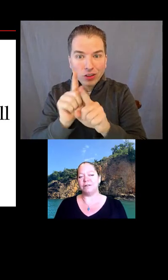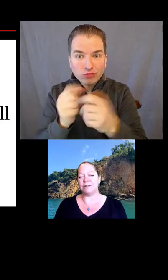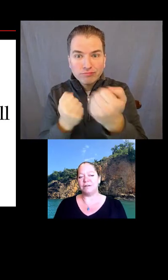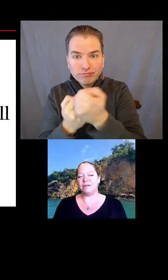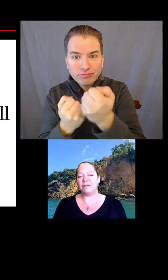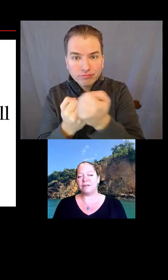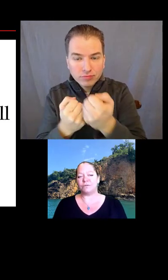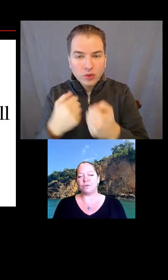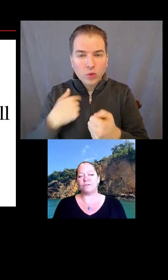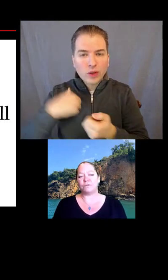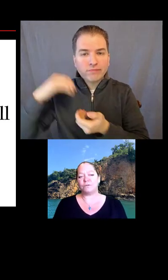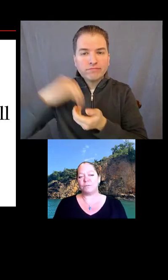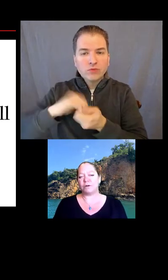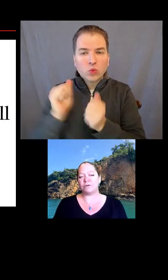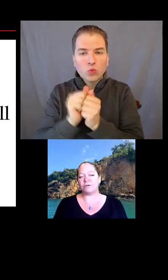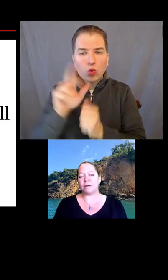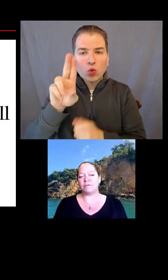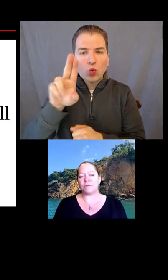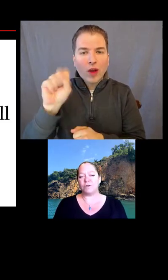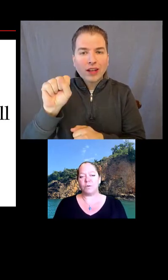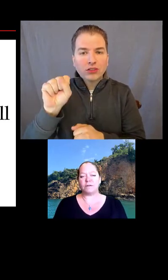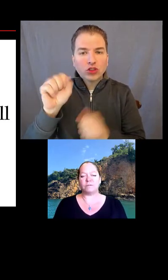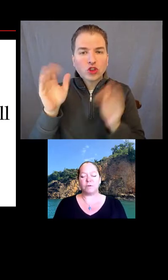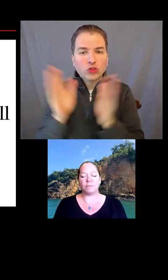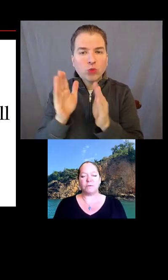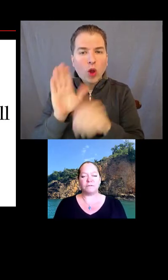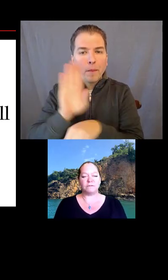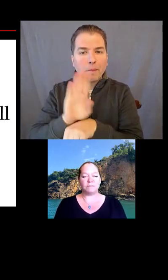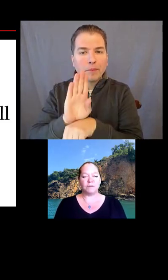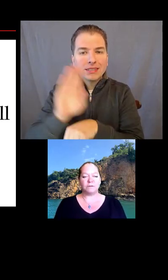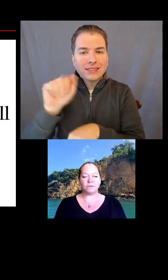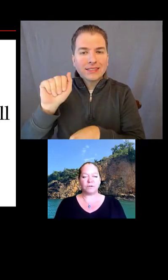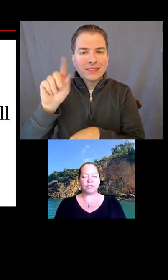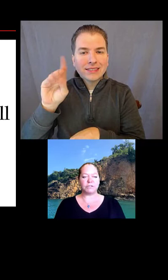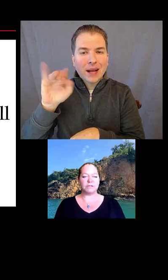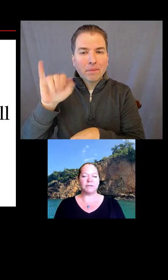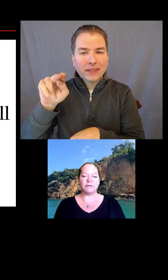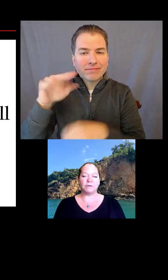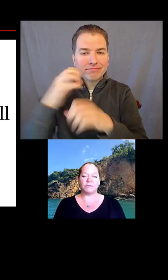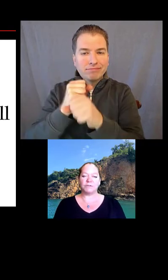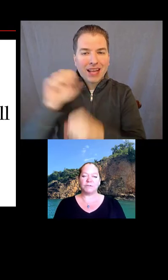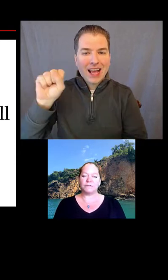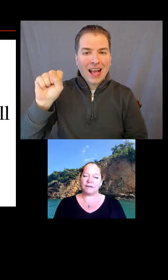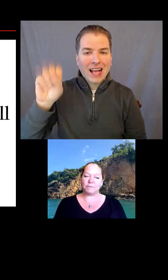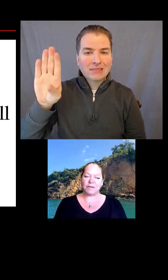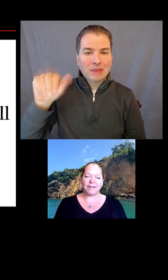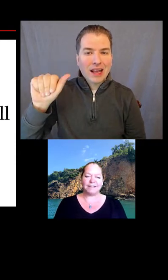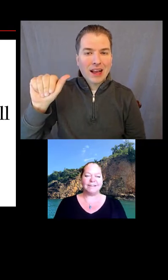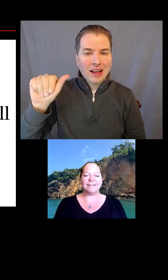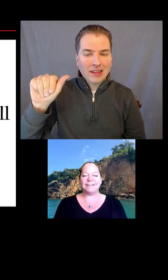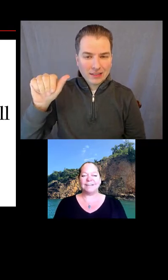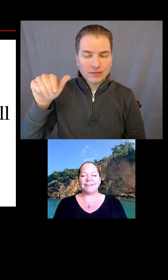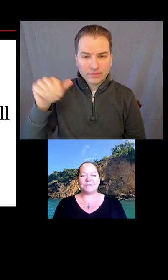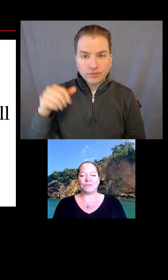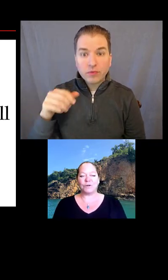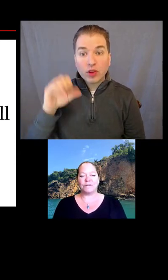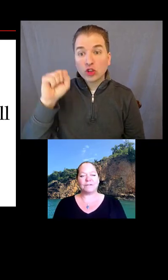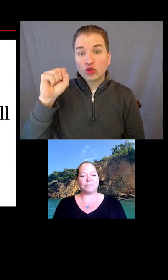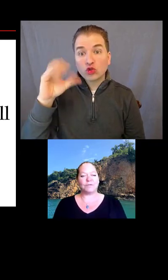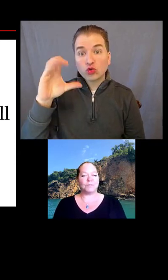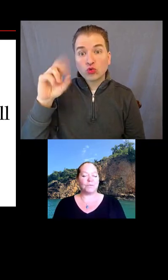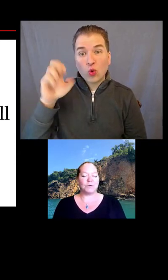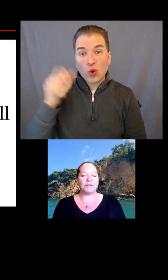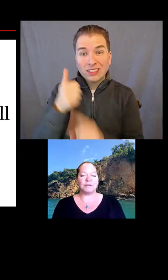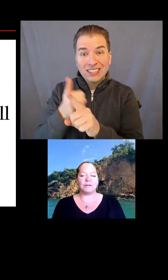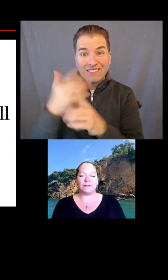education. As a resource partner of the U.S. Small Business Administration, which is the SBA, SCORE has